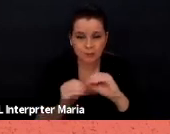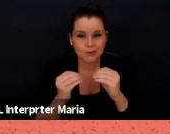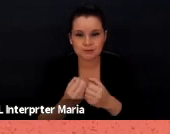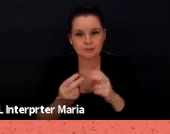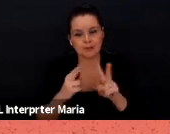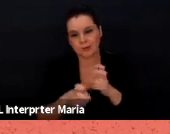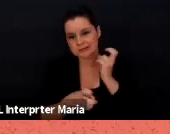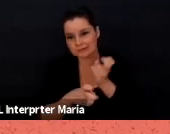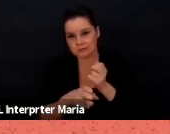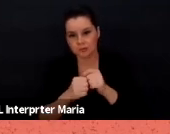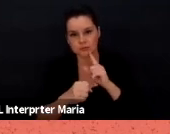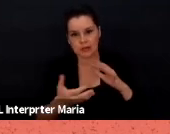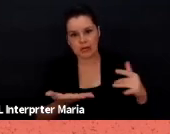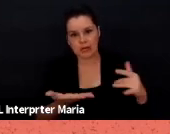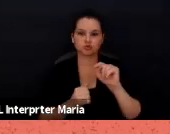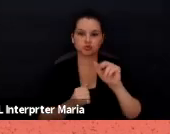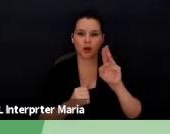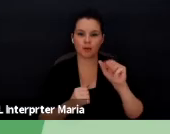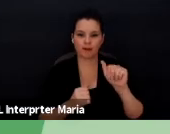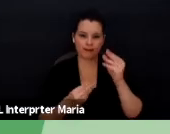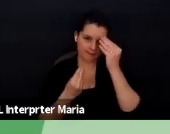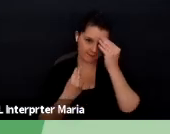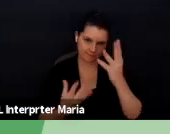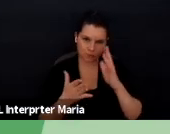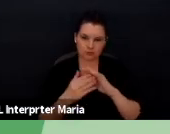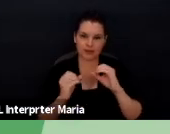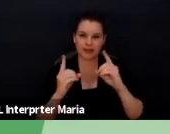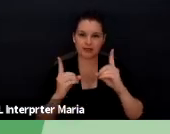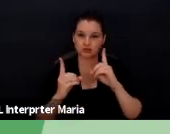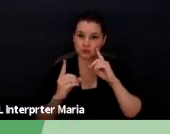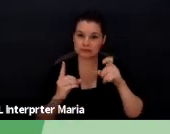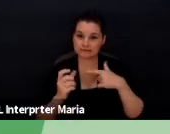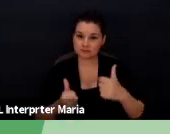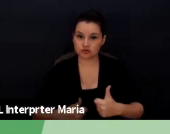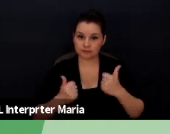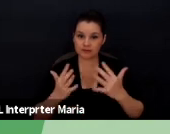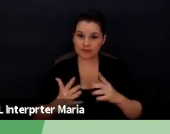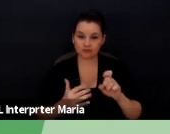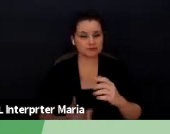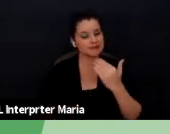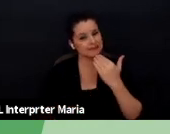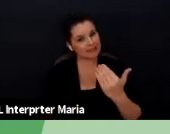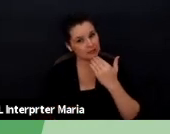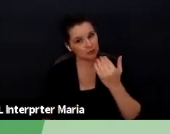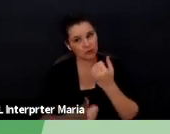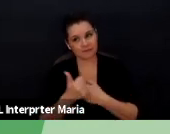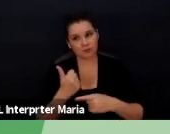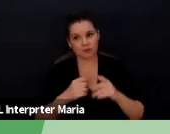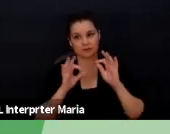difficult to kind of compile all that down in the educational needs of survivors. Thank you, everyone.